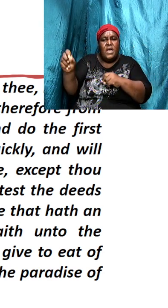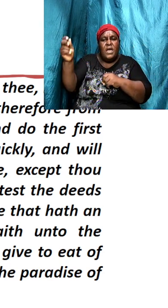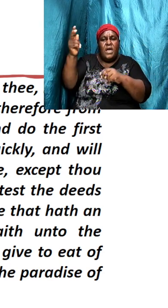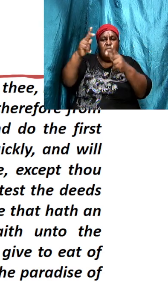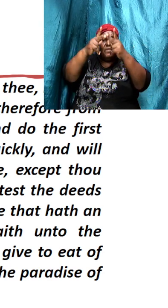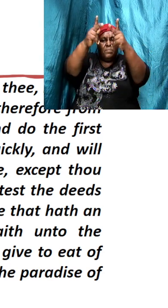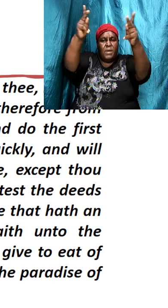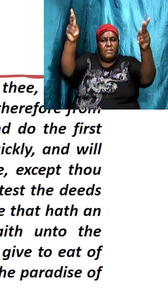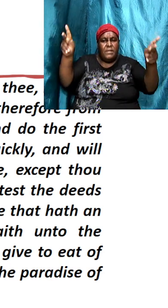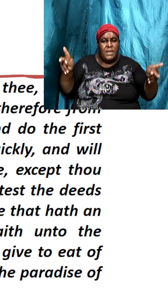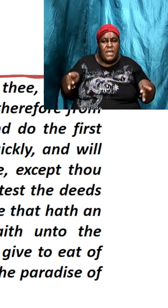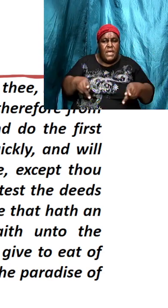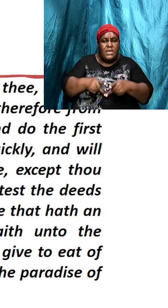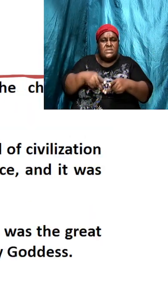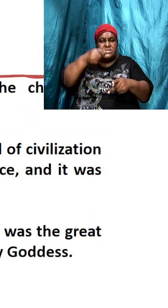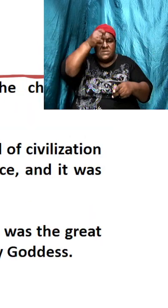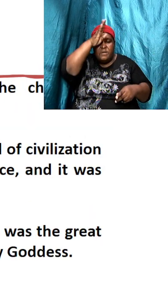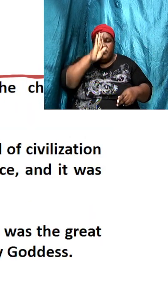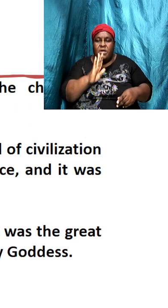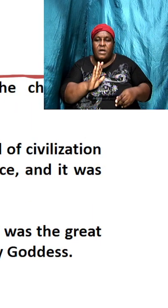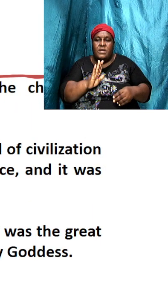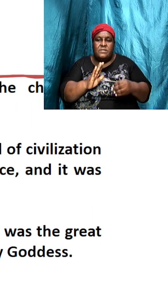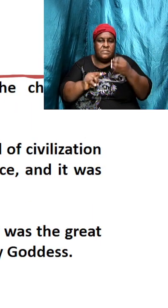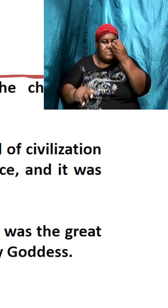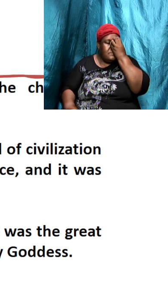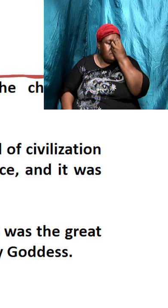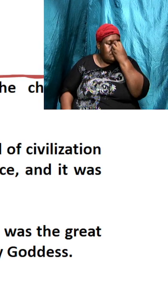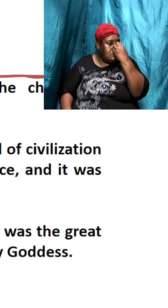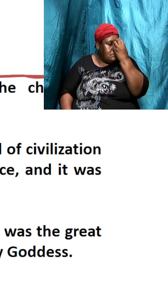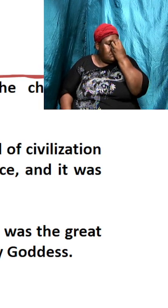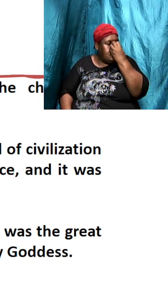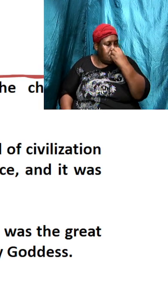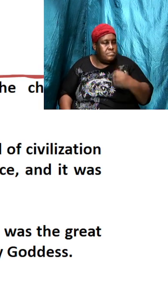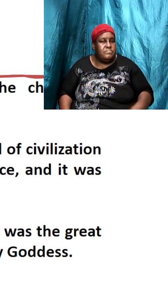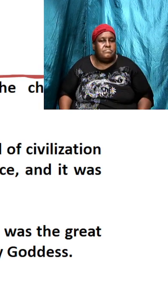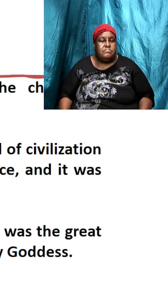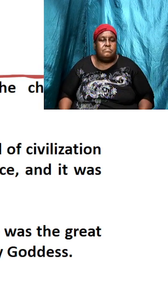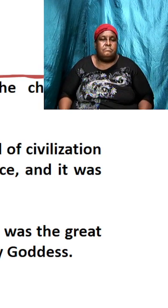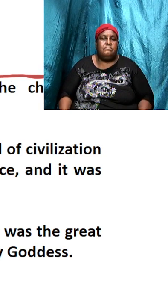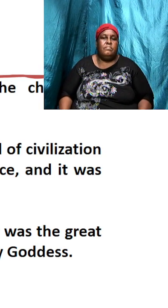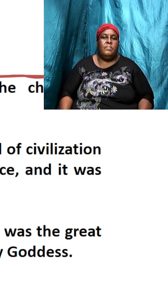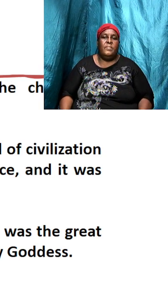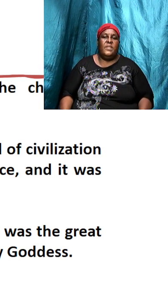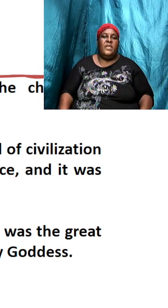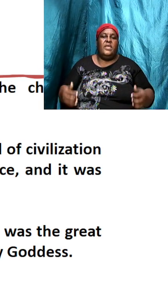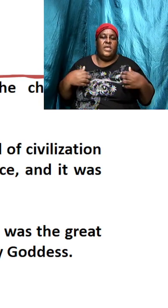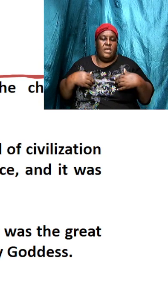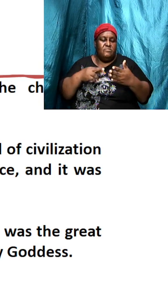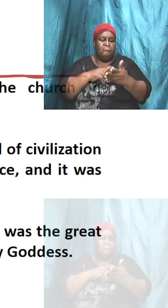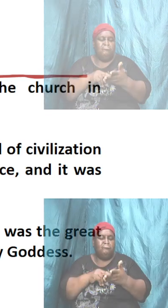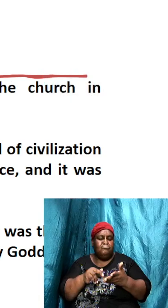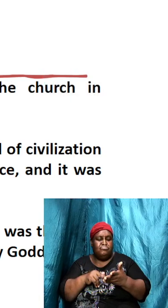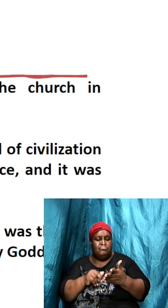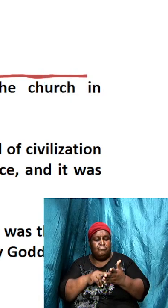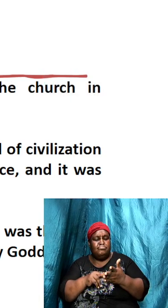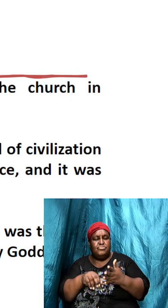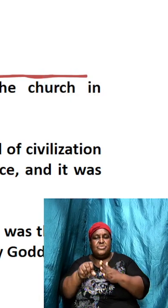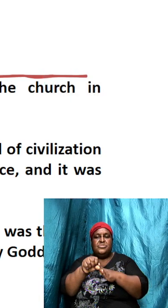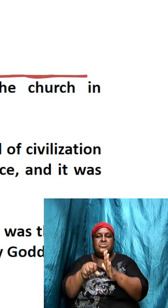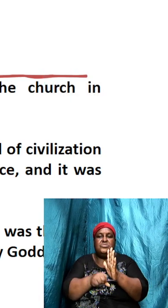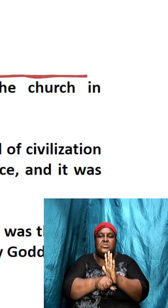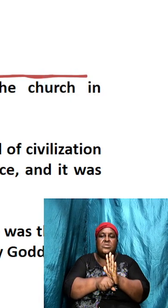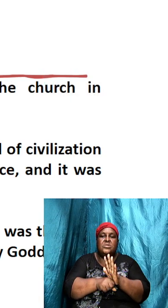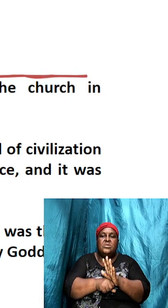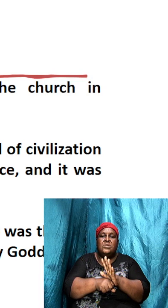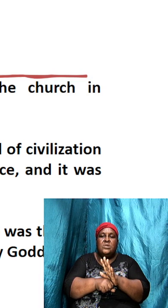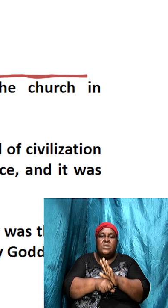paradise of God now having read the scripture let us look at